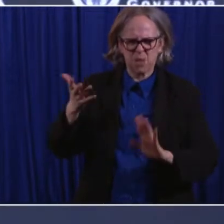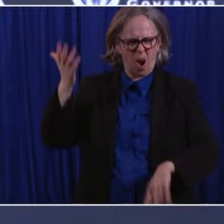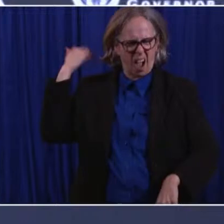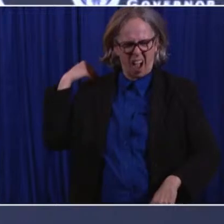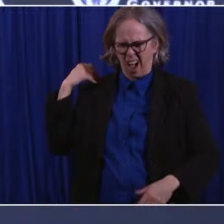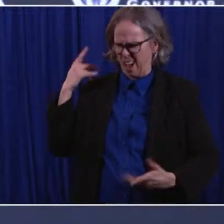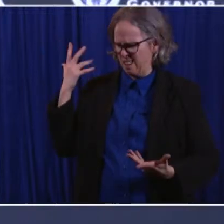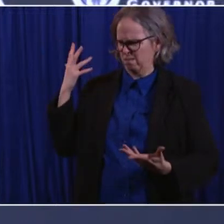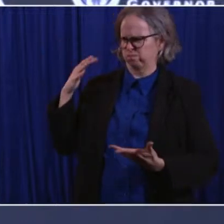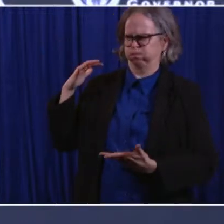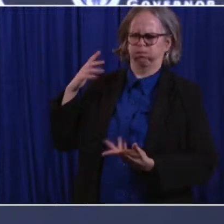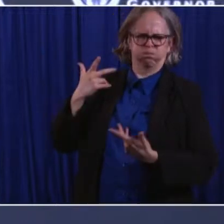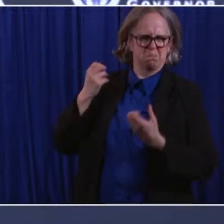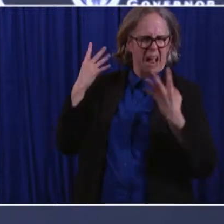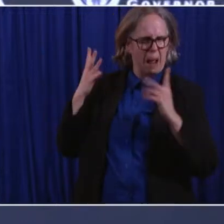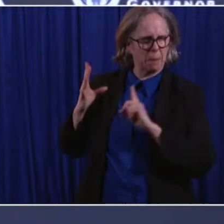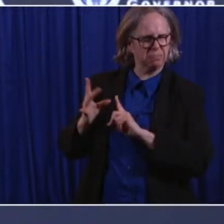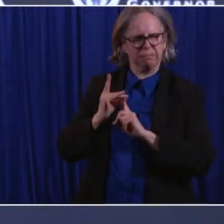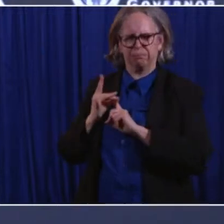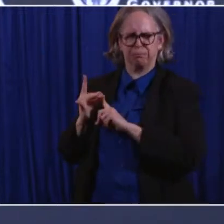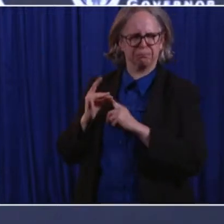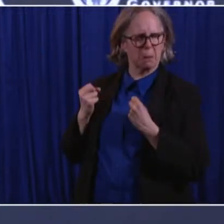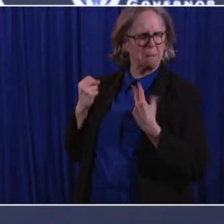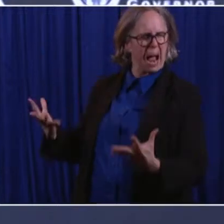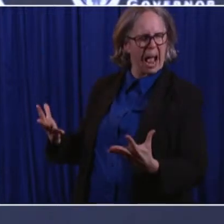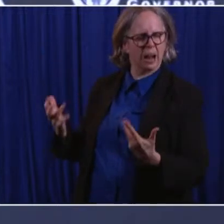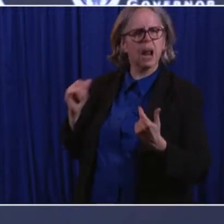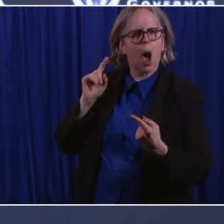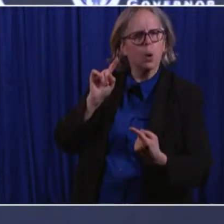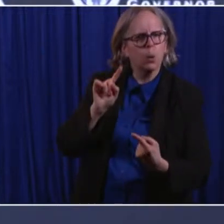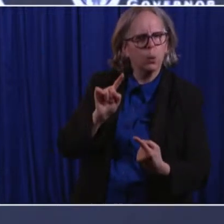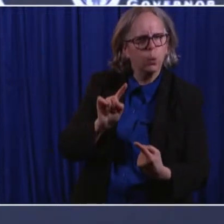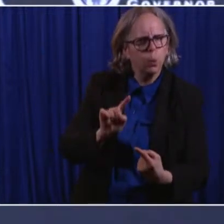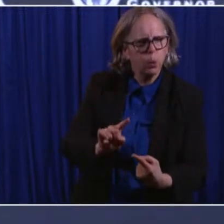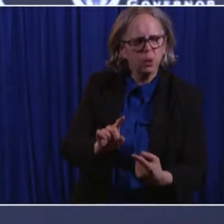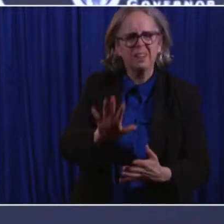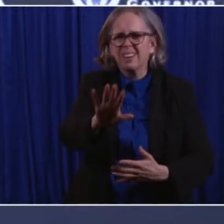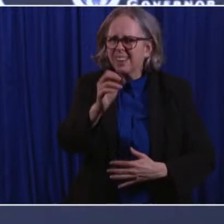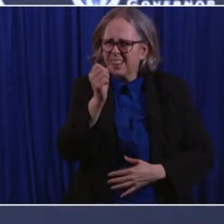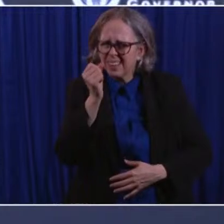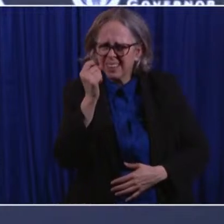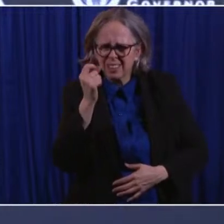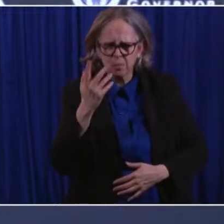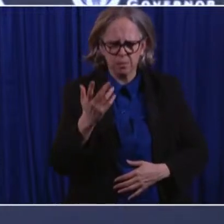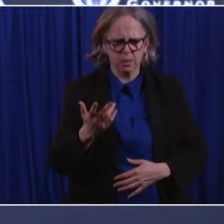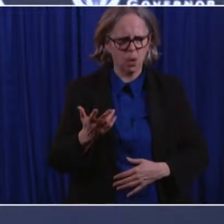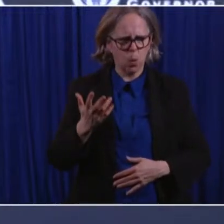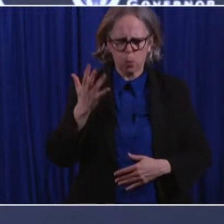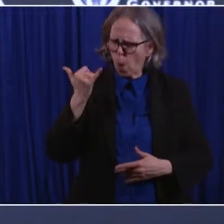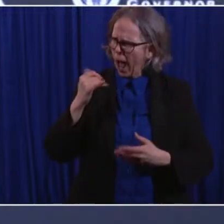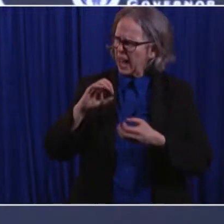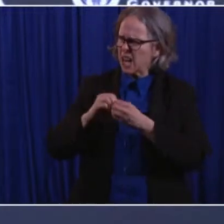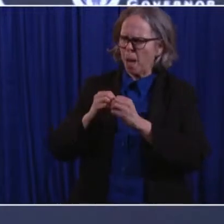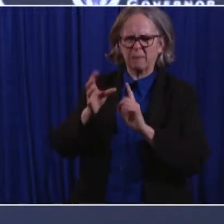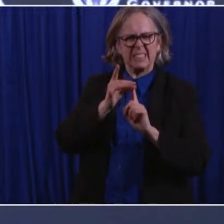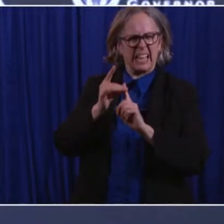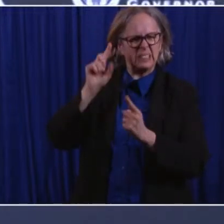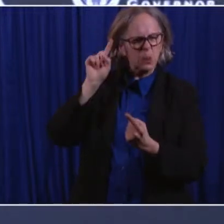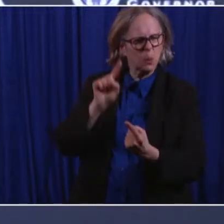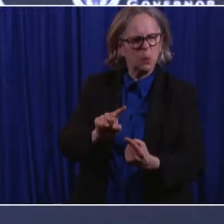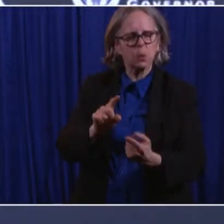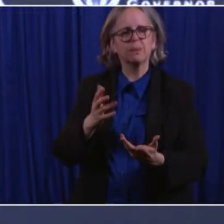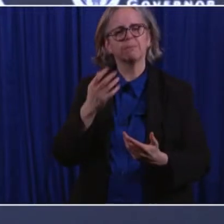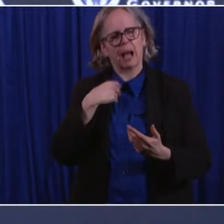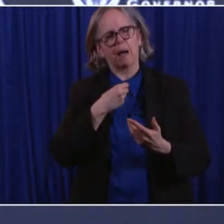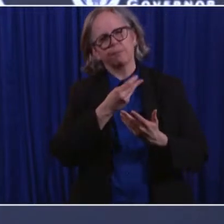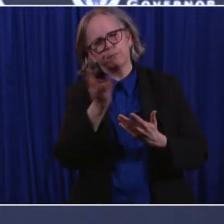week. So we're driving those down. And the only reason, not the only reason, but the main reason that's changing things is the fact that we